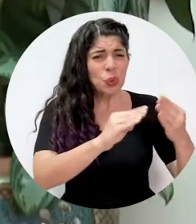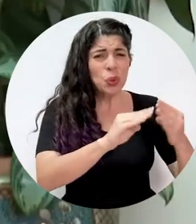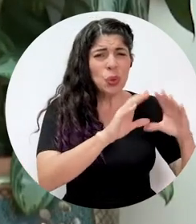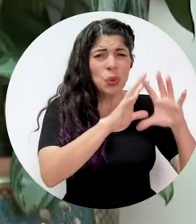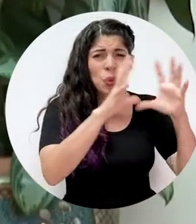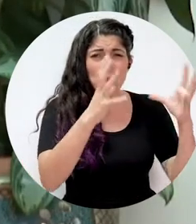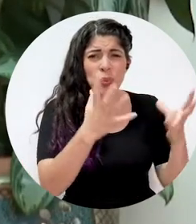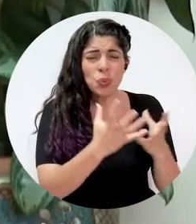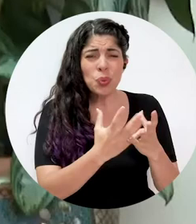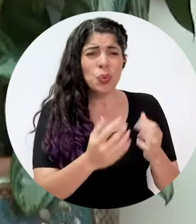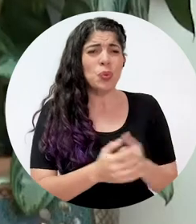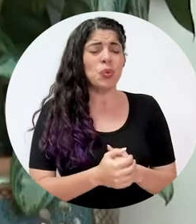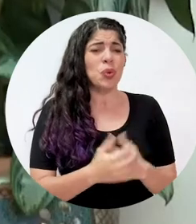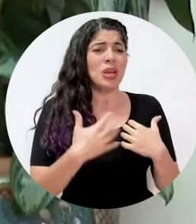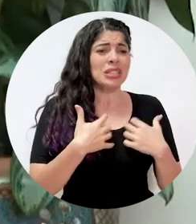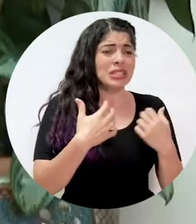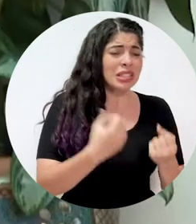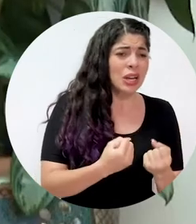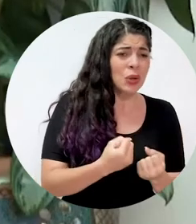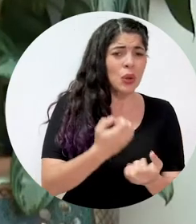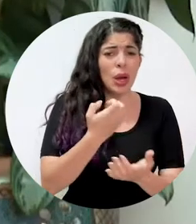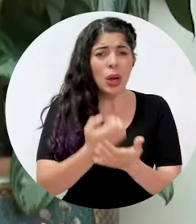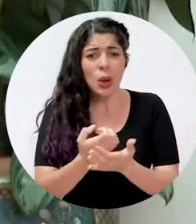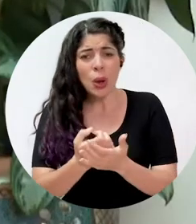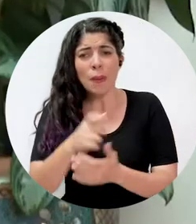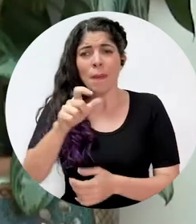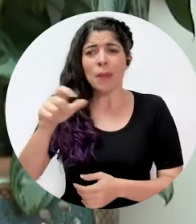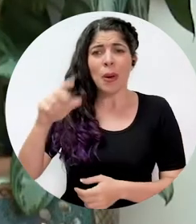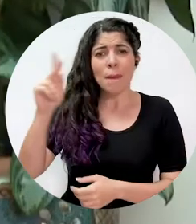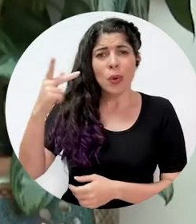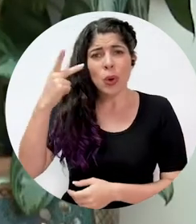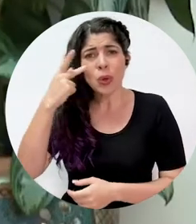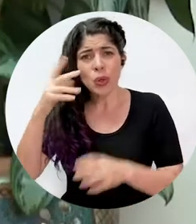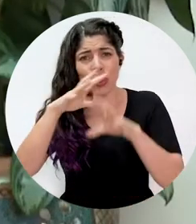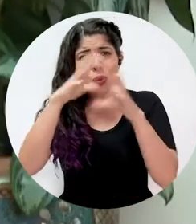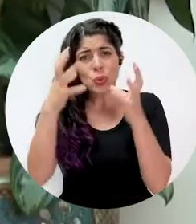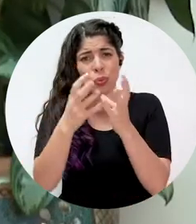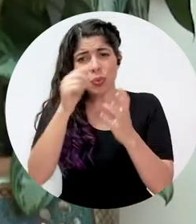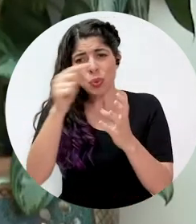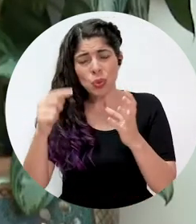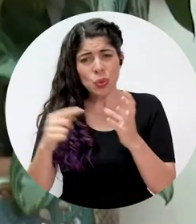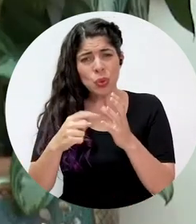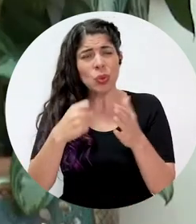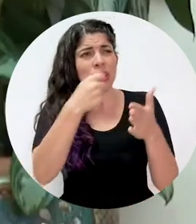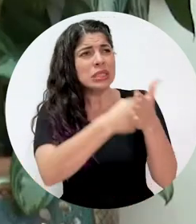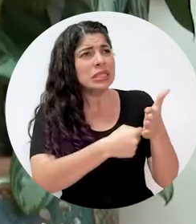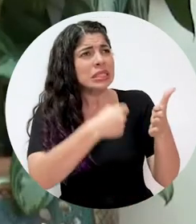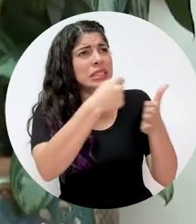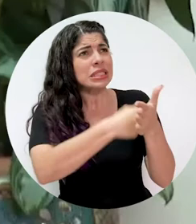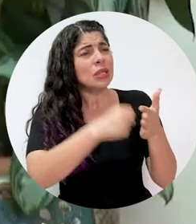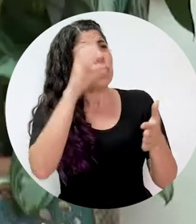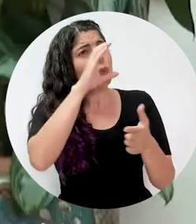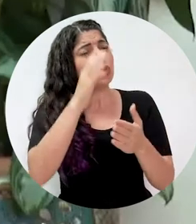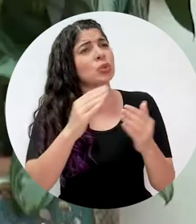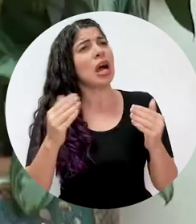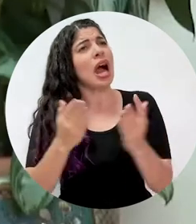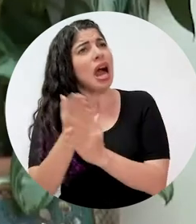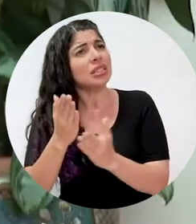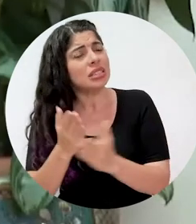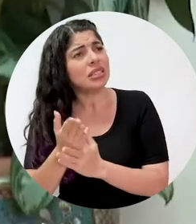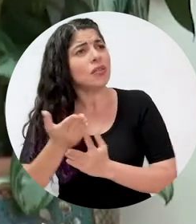world, health, economic, and political actors across the globe are making the case for